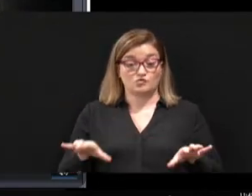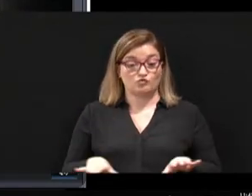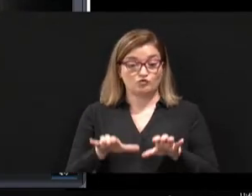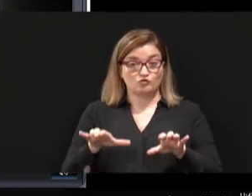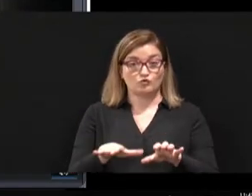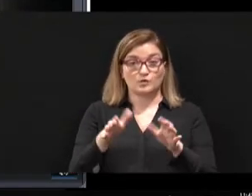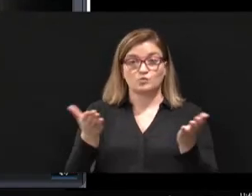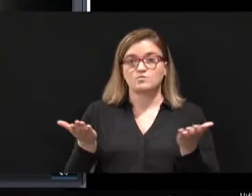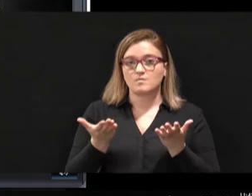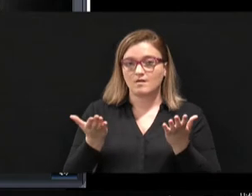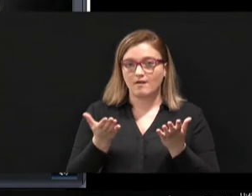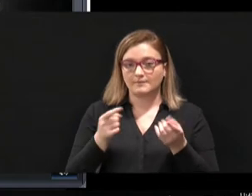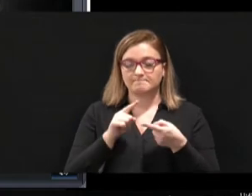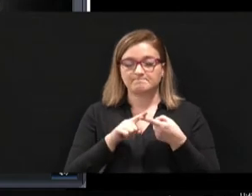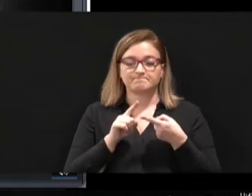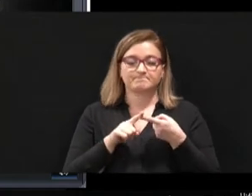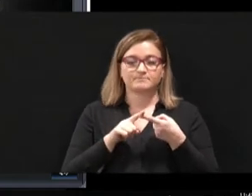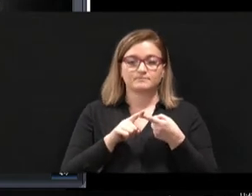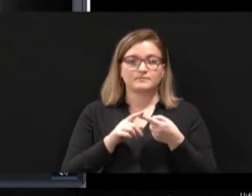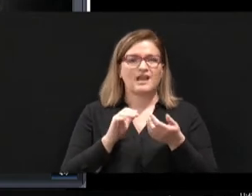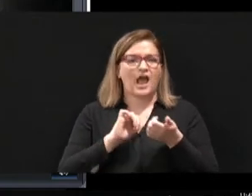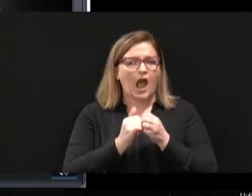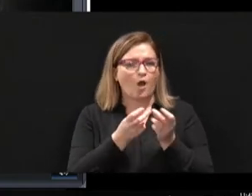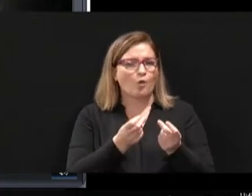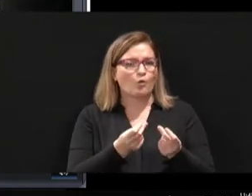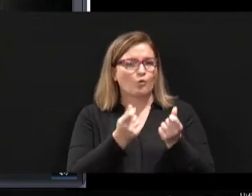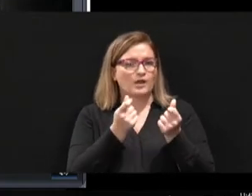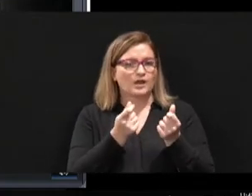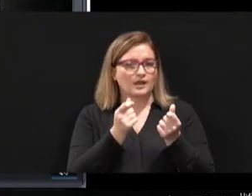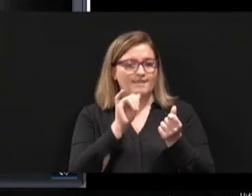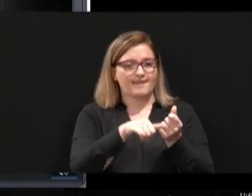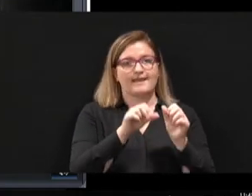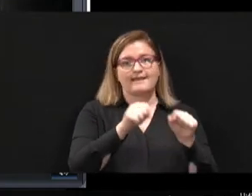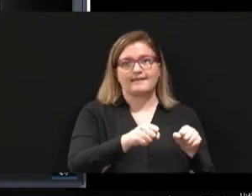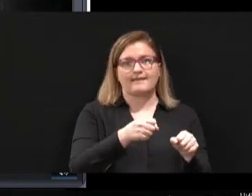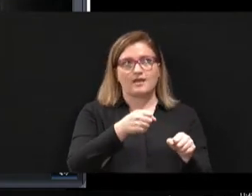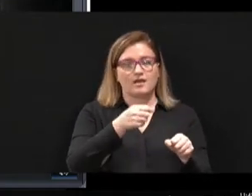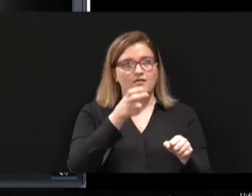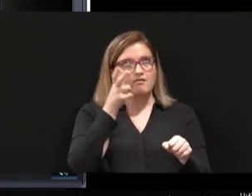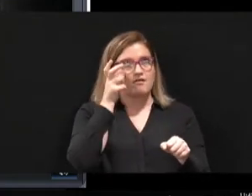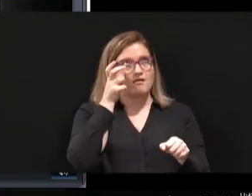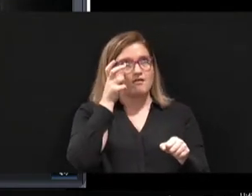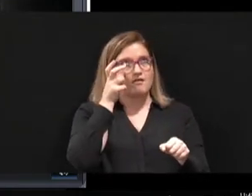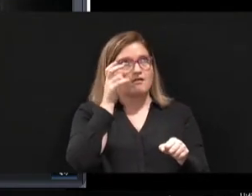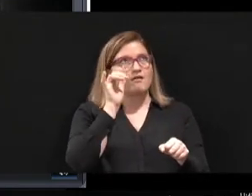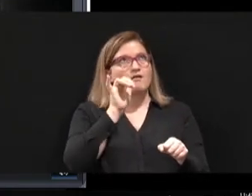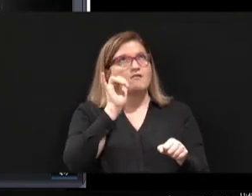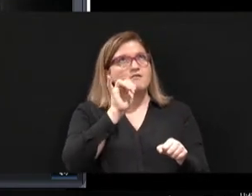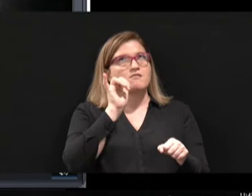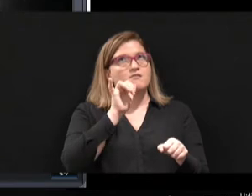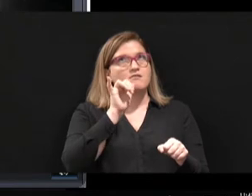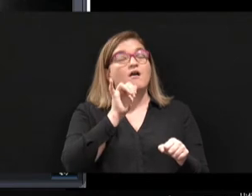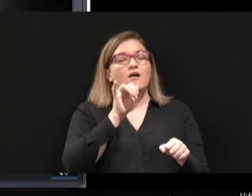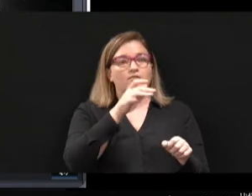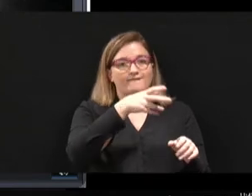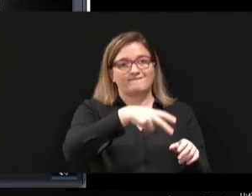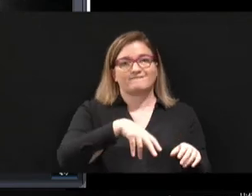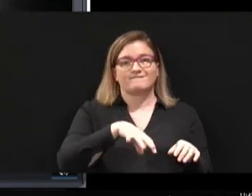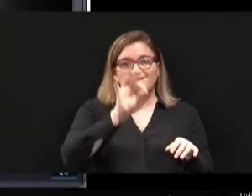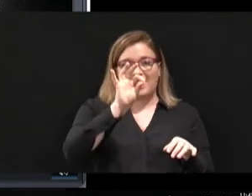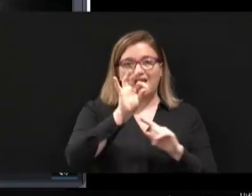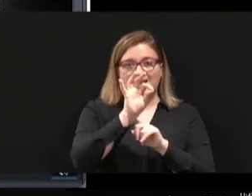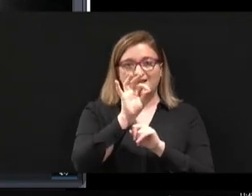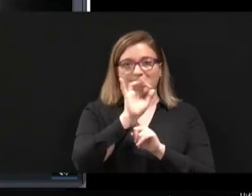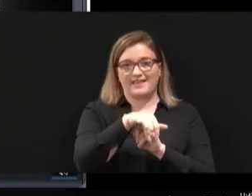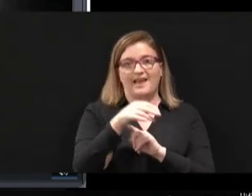quickly a student can retrieve phonological information. Okay? That's what it's